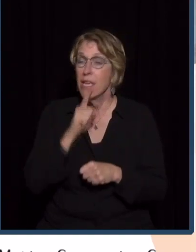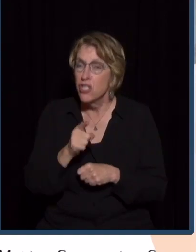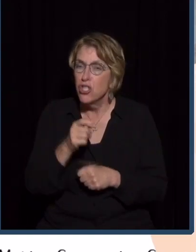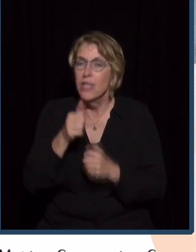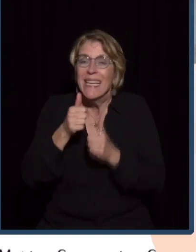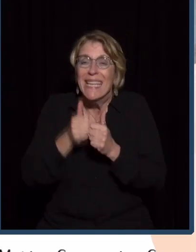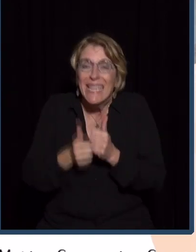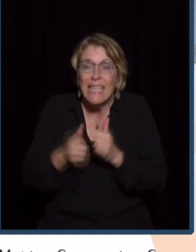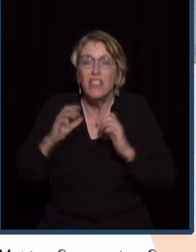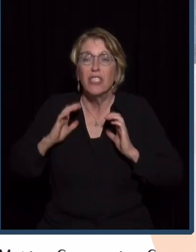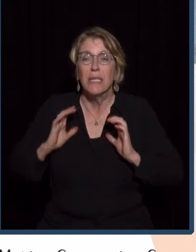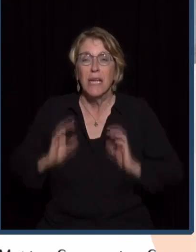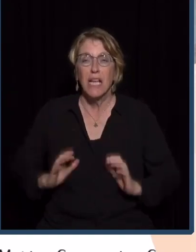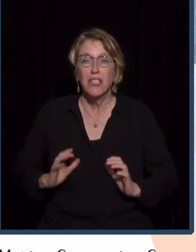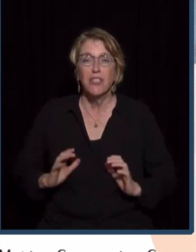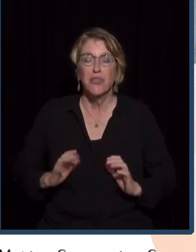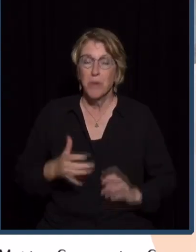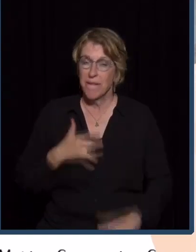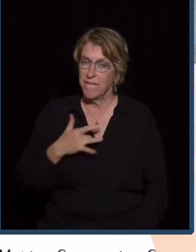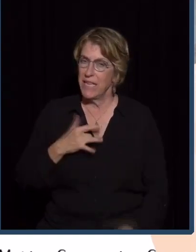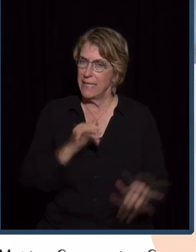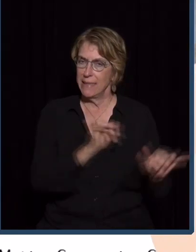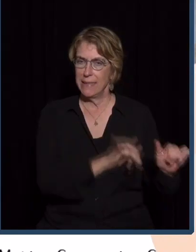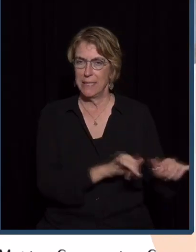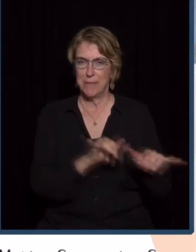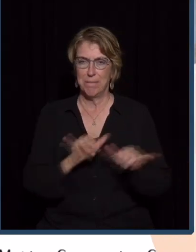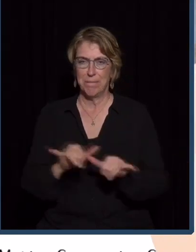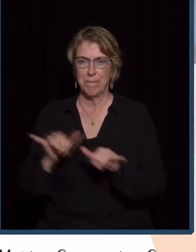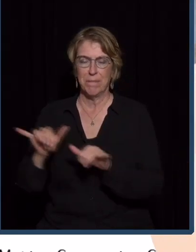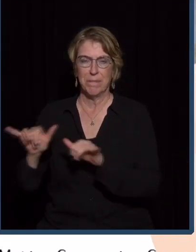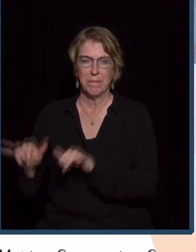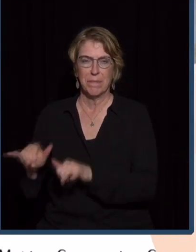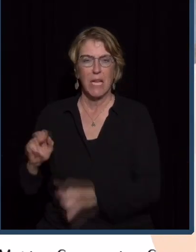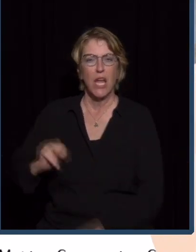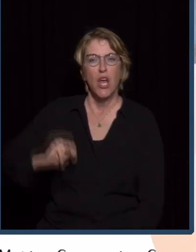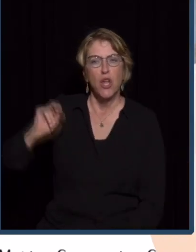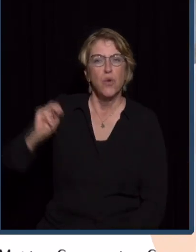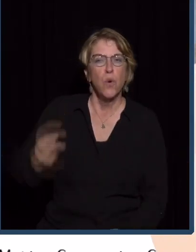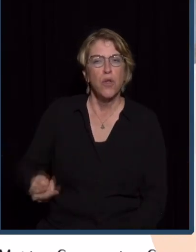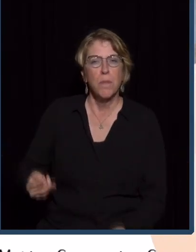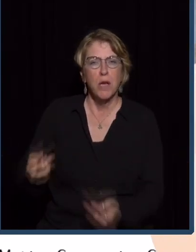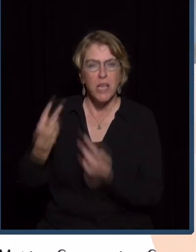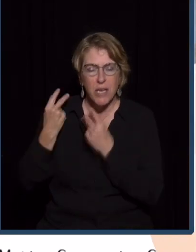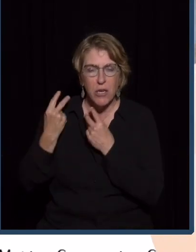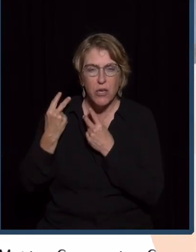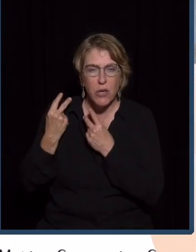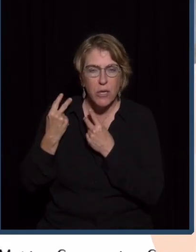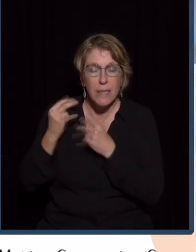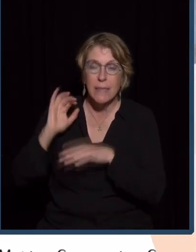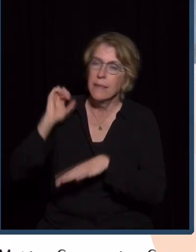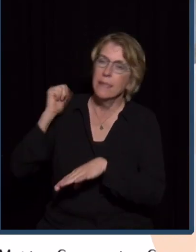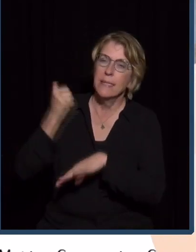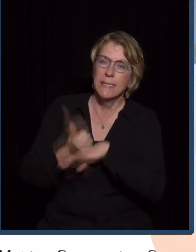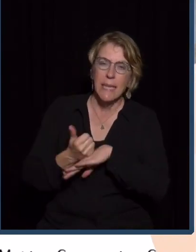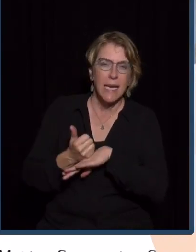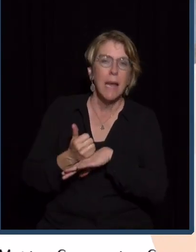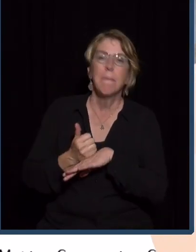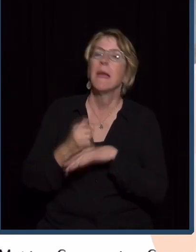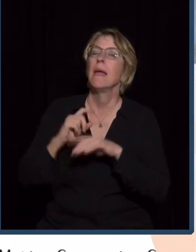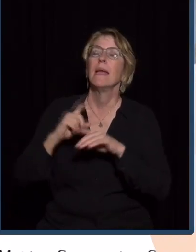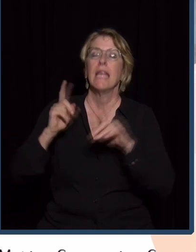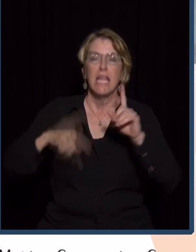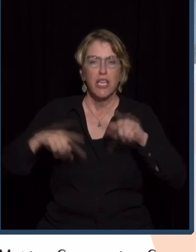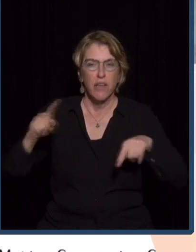customer's experience. North Memorial Health is located in diverse communities. We want to